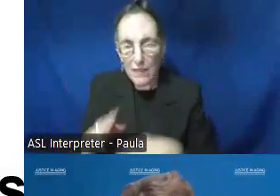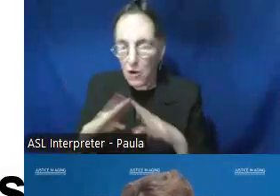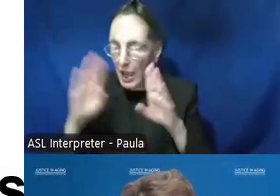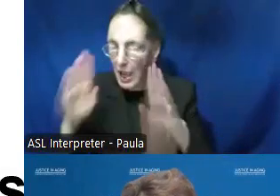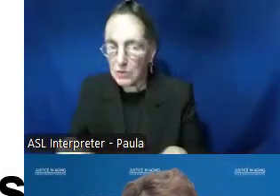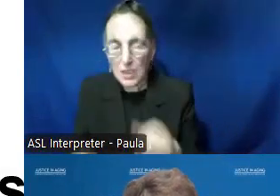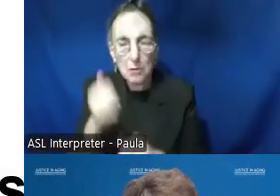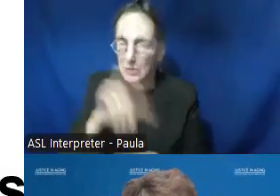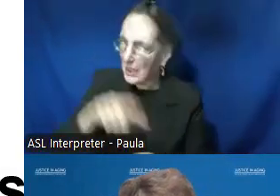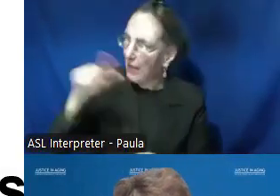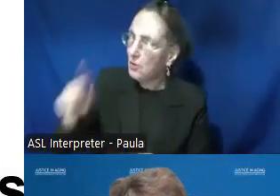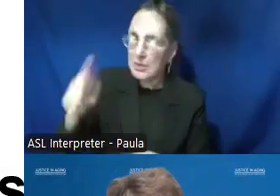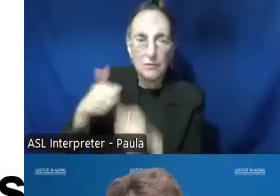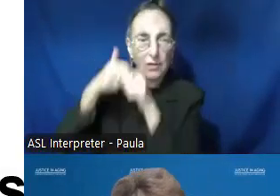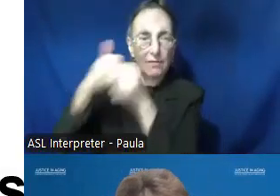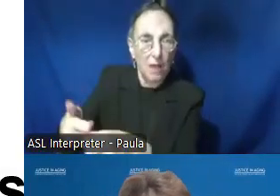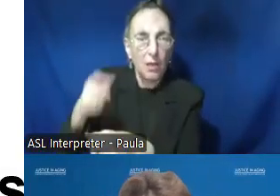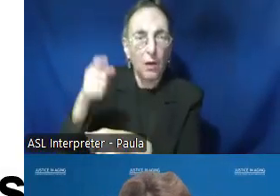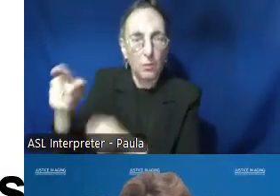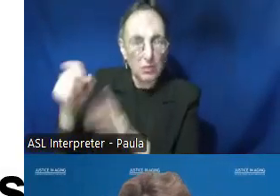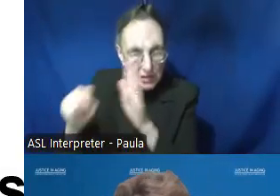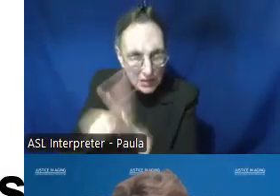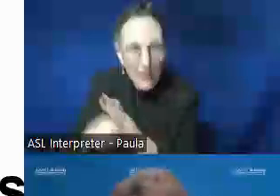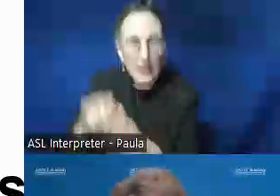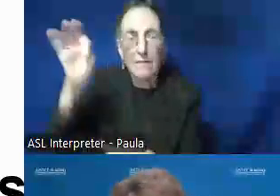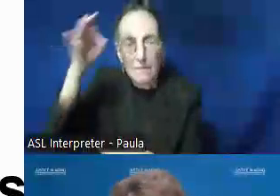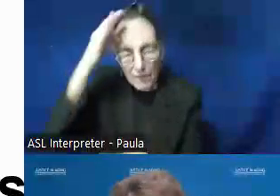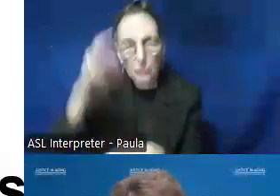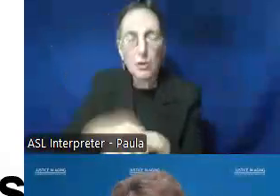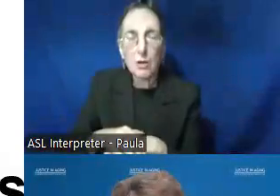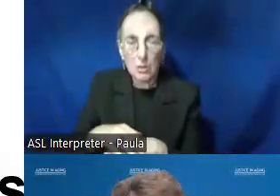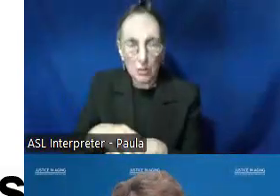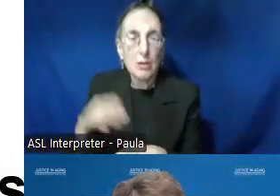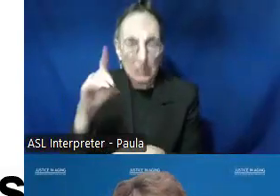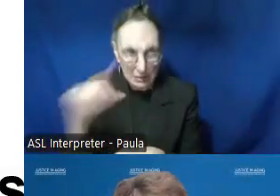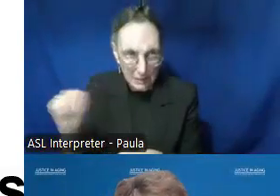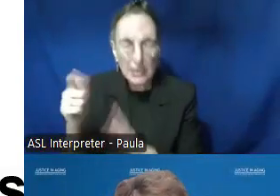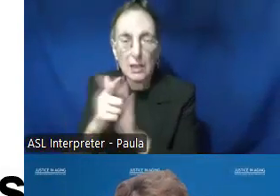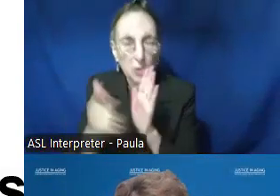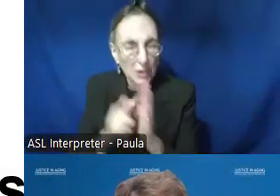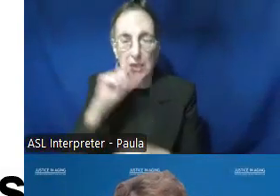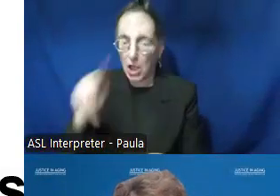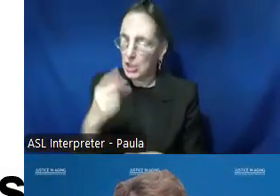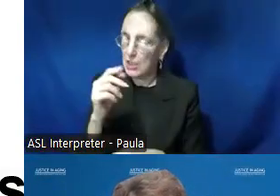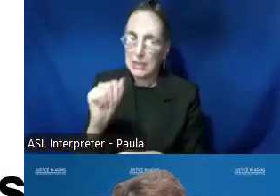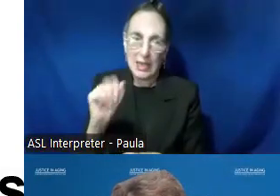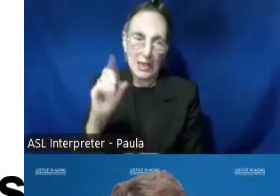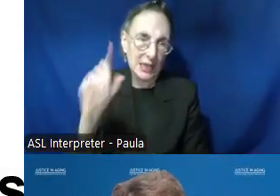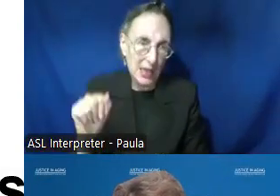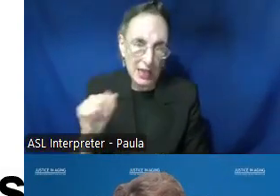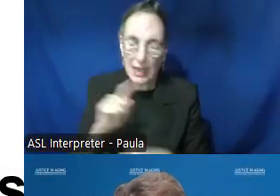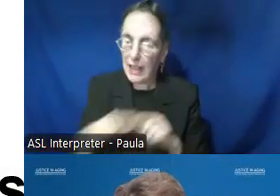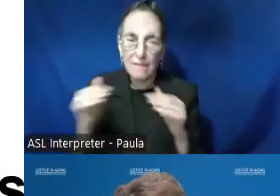and federal disability laws, including but not limited to the Americans with Disabilities Act and the Fair Housing